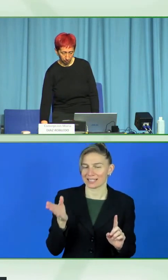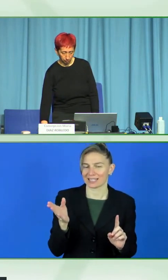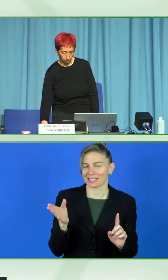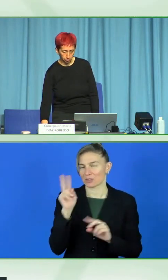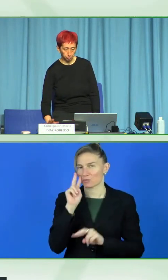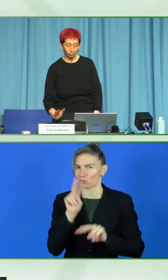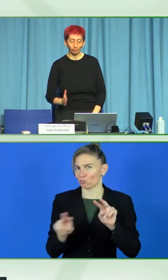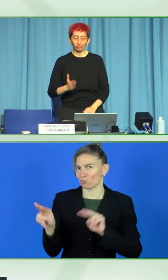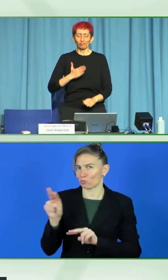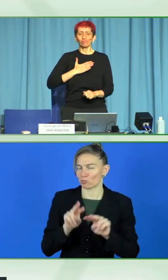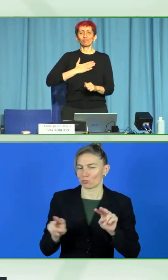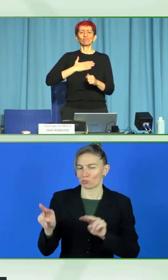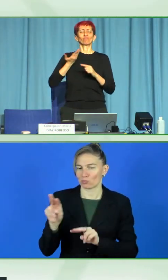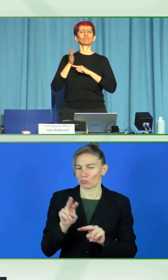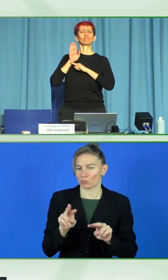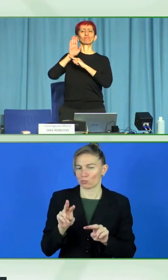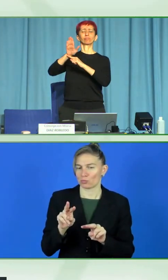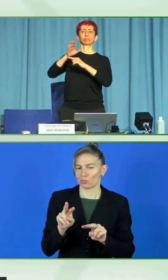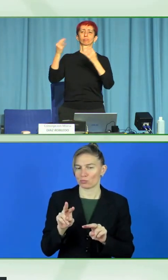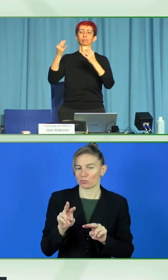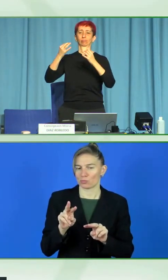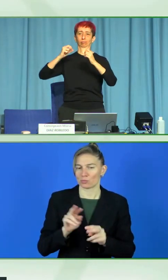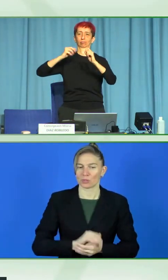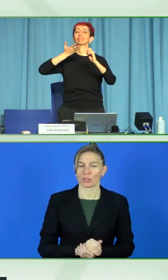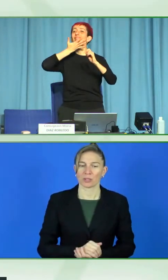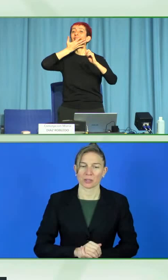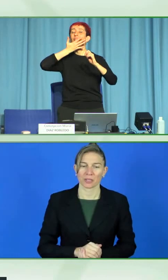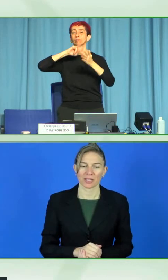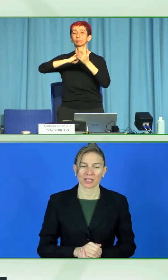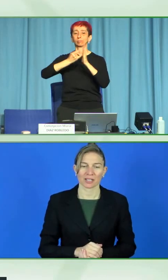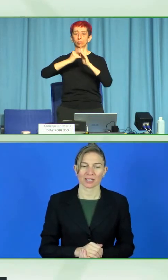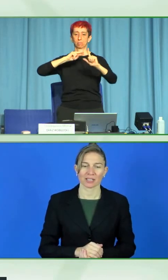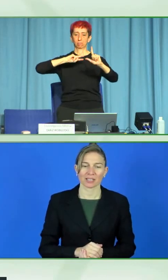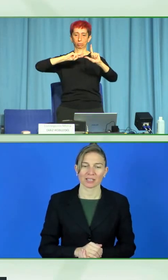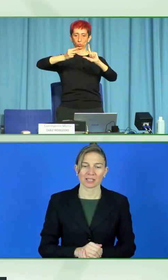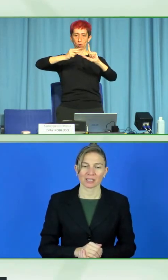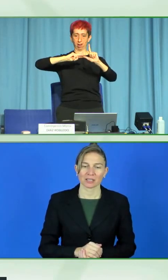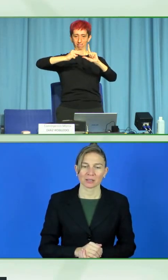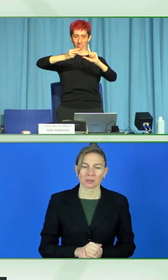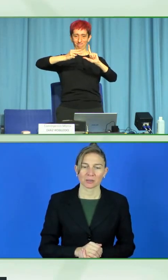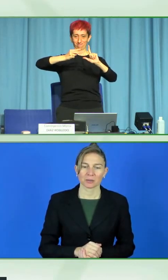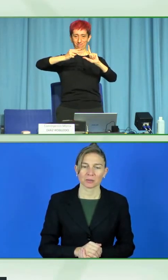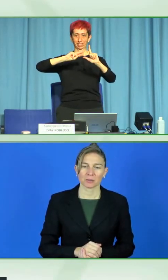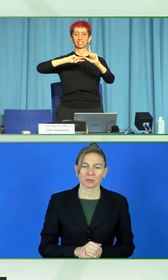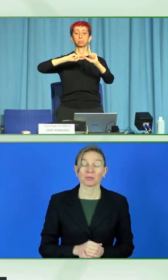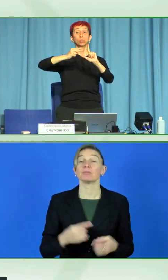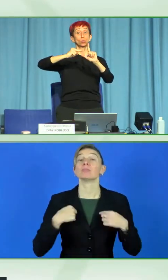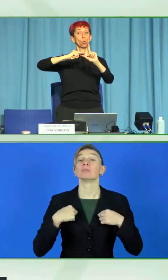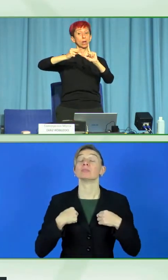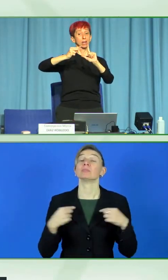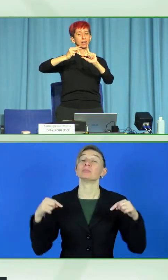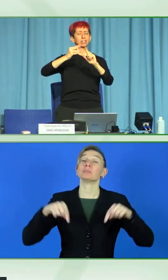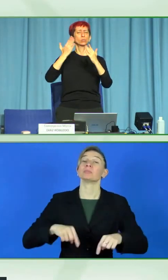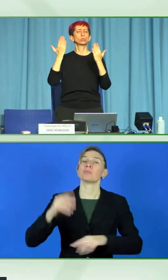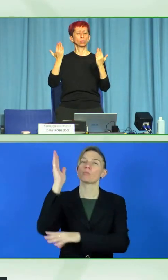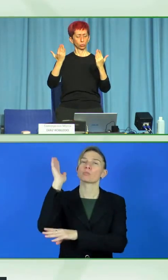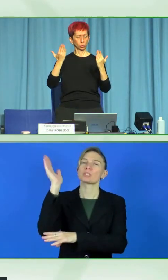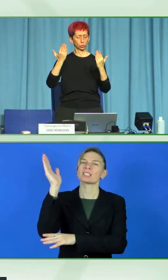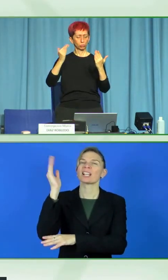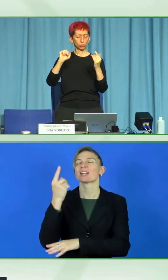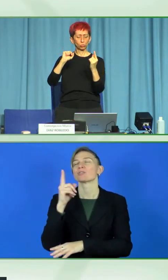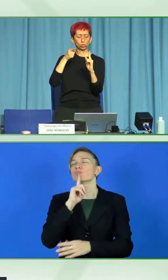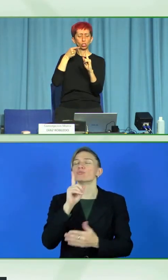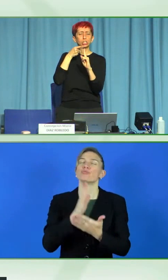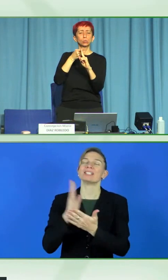it will be very interesting. And I'm here to present a project, a service actually called